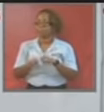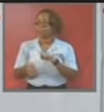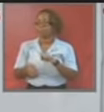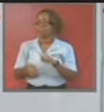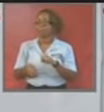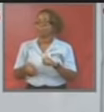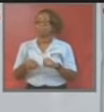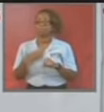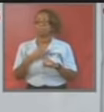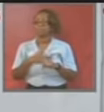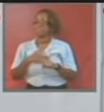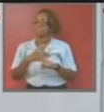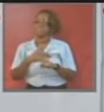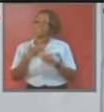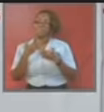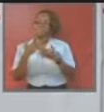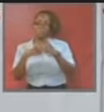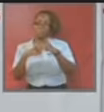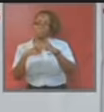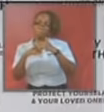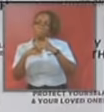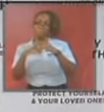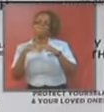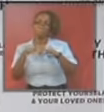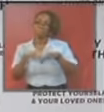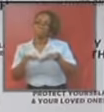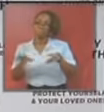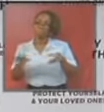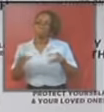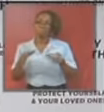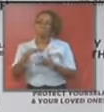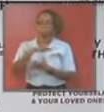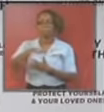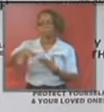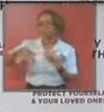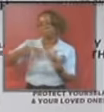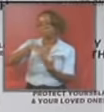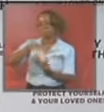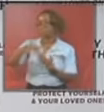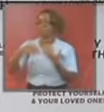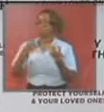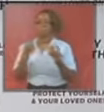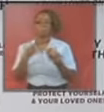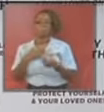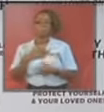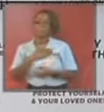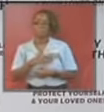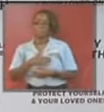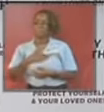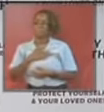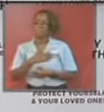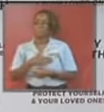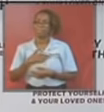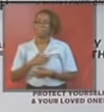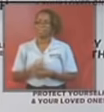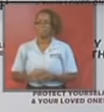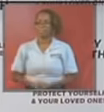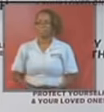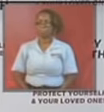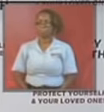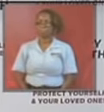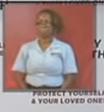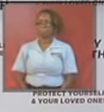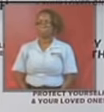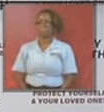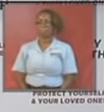you for the opportunity to make that point yet again. Okay, great. Thank you, Dr. Heinz. Just a reminder to members of the